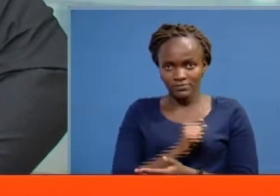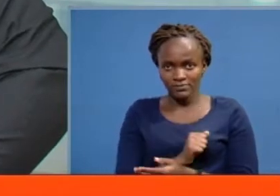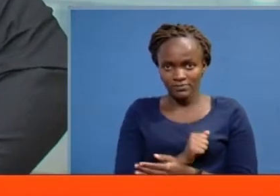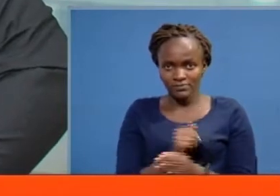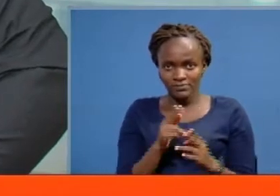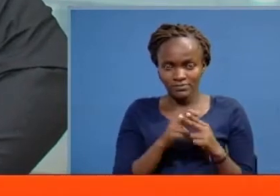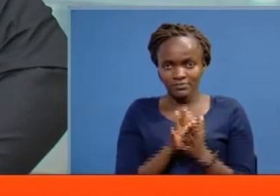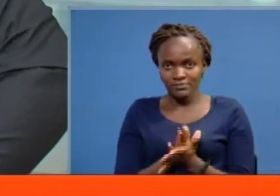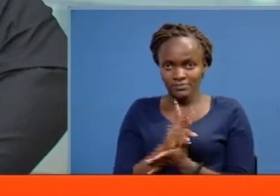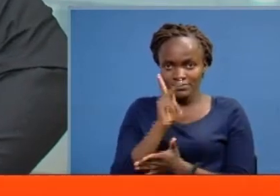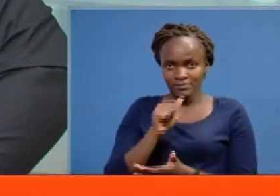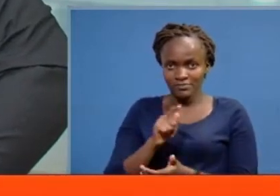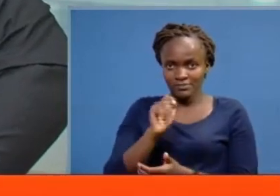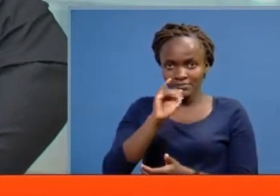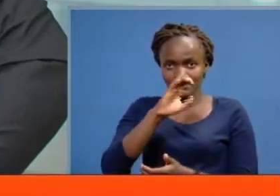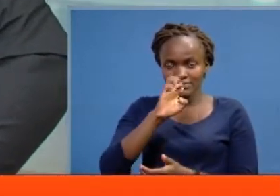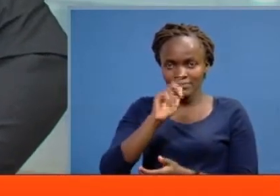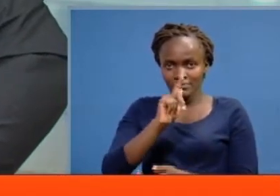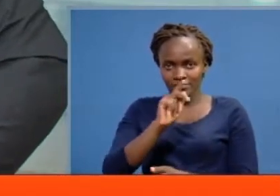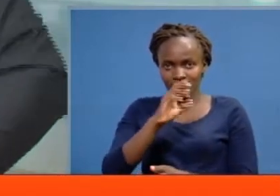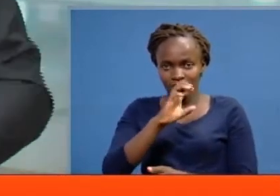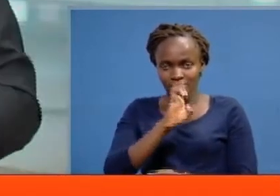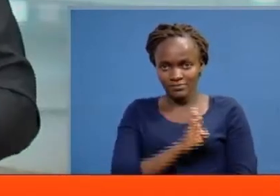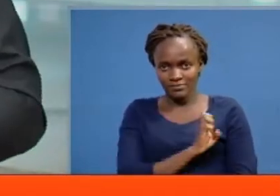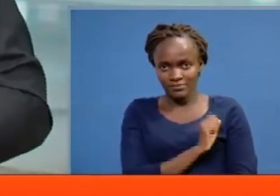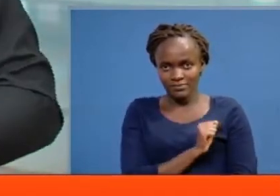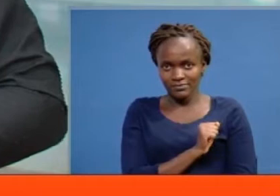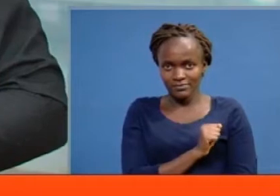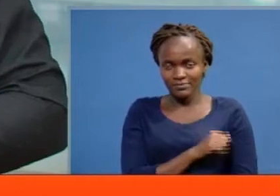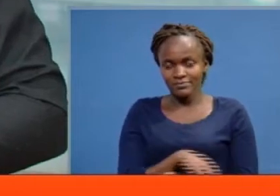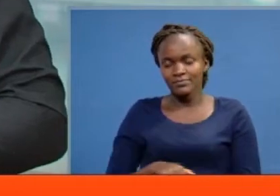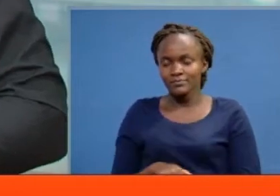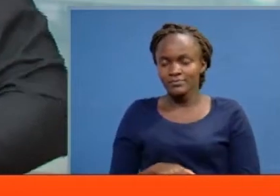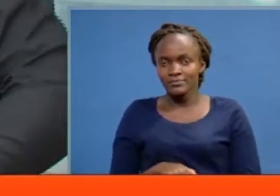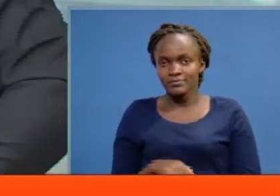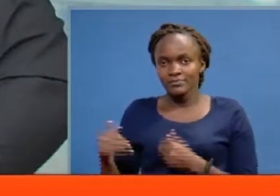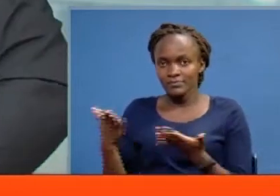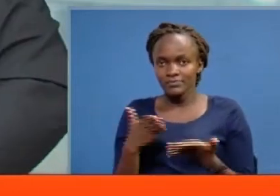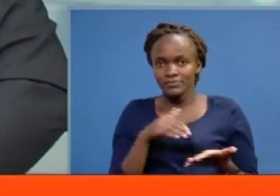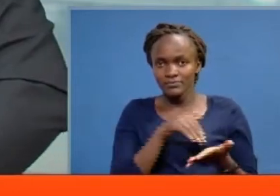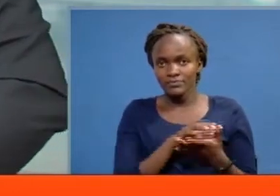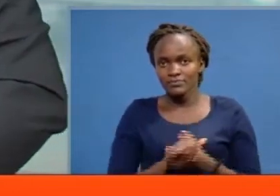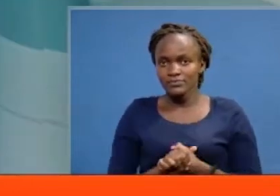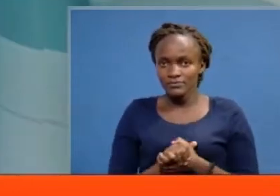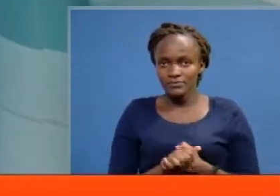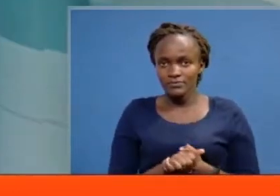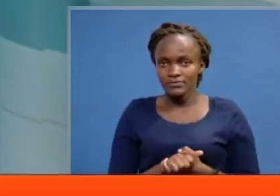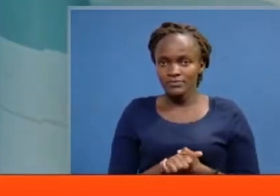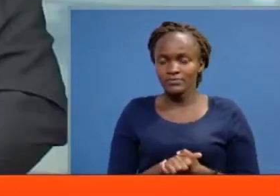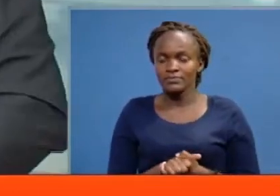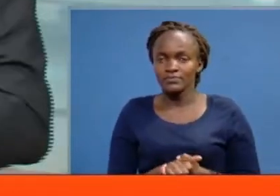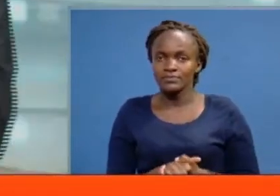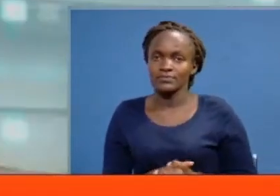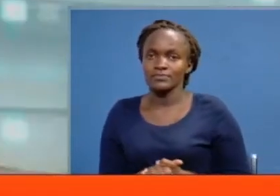don't know, there's a lot of sound, which is actually good. Welcome. Karibu sana today. Thank you so much. Yes.